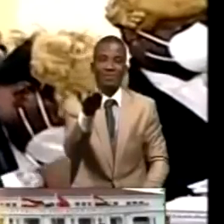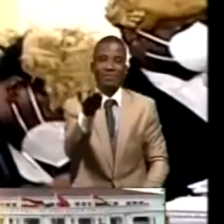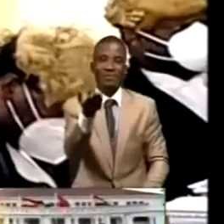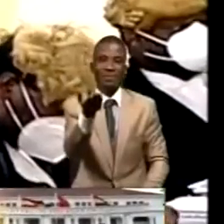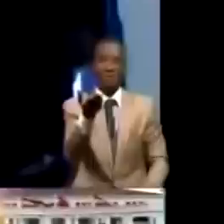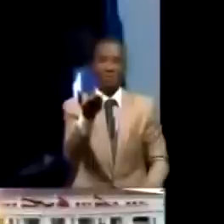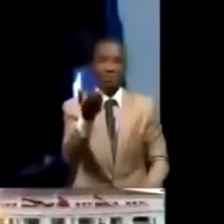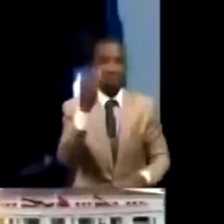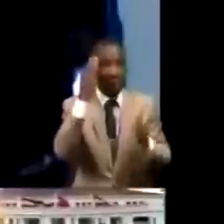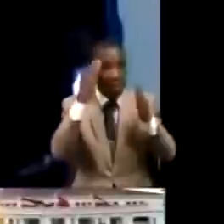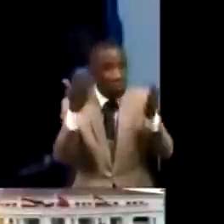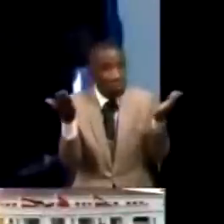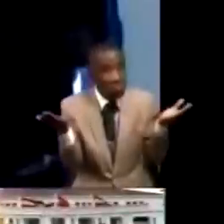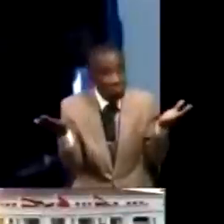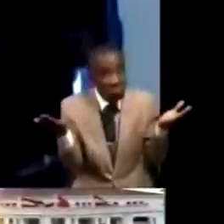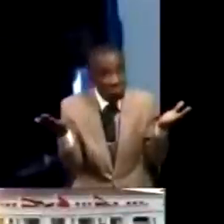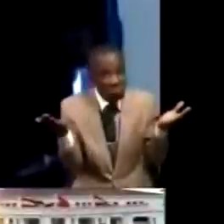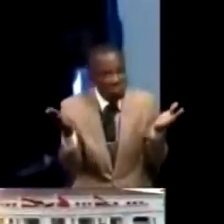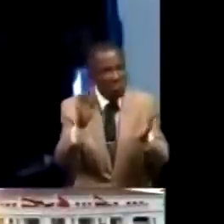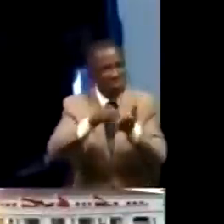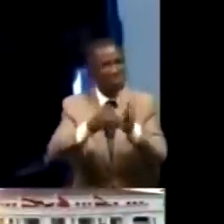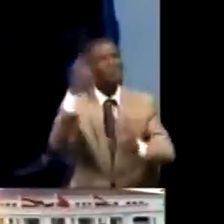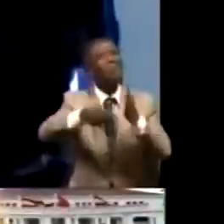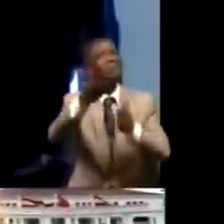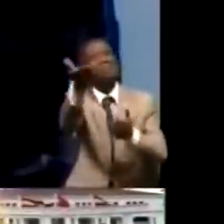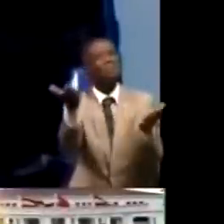I do not exactly know what you mean by that.